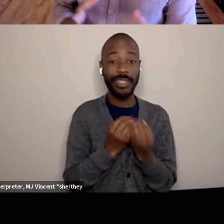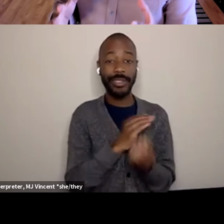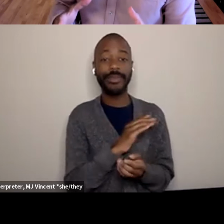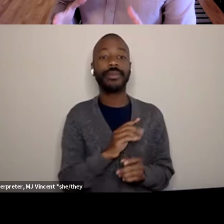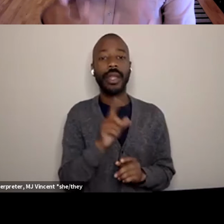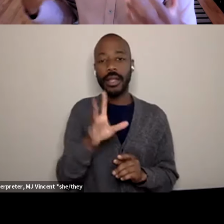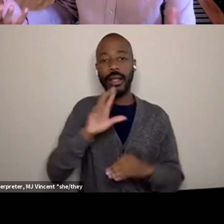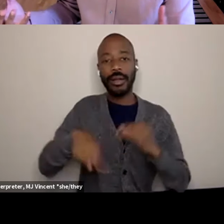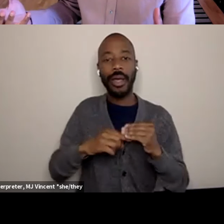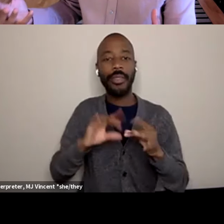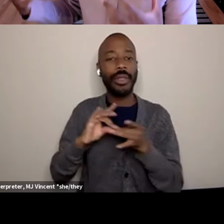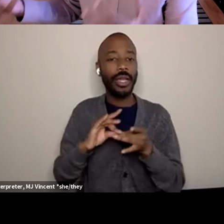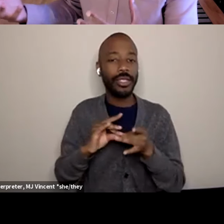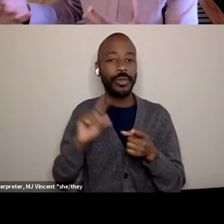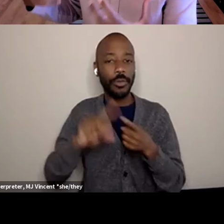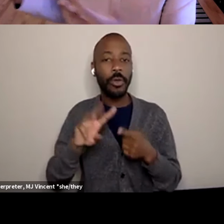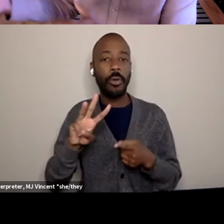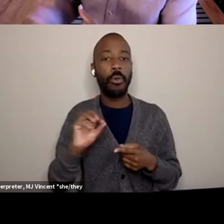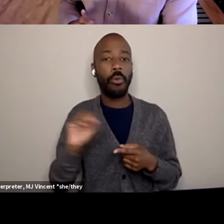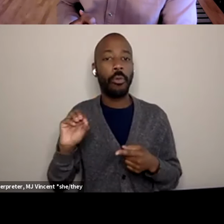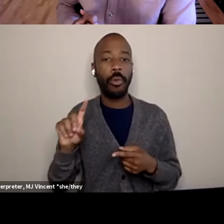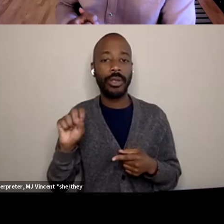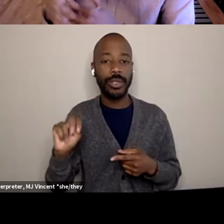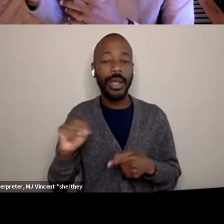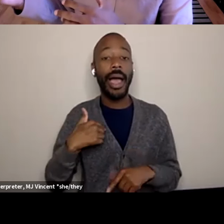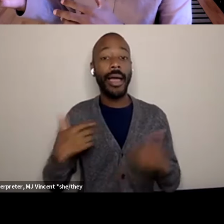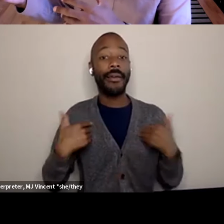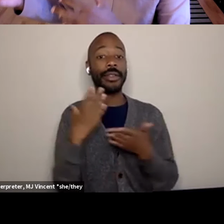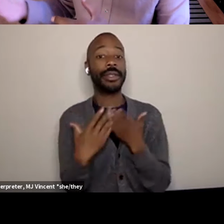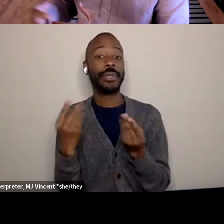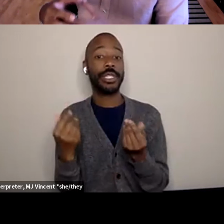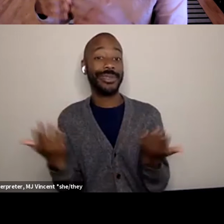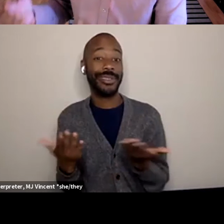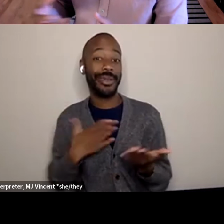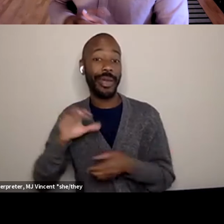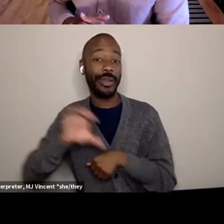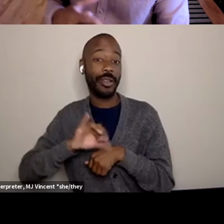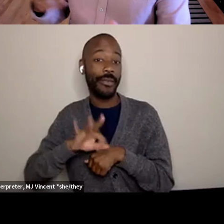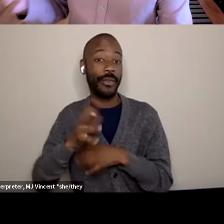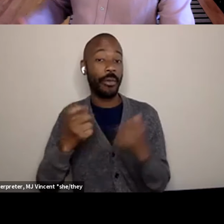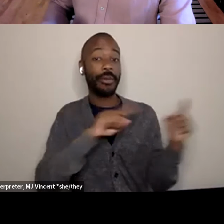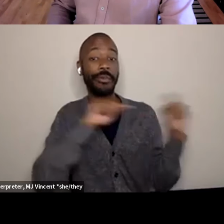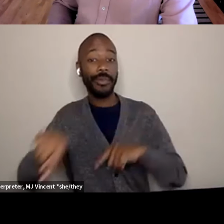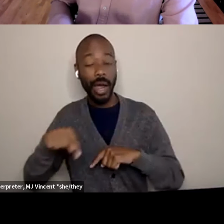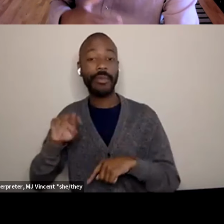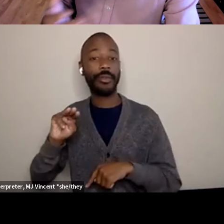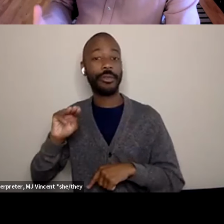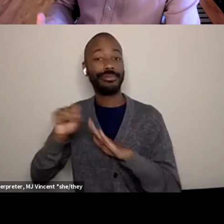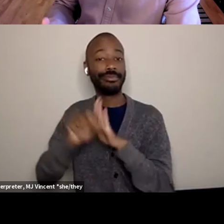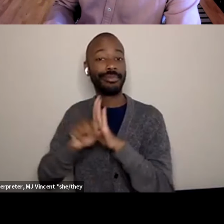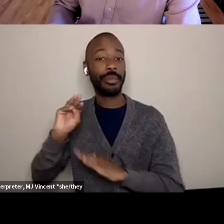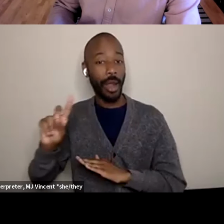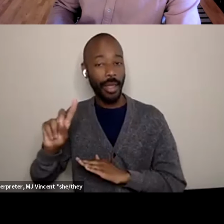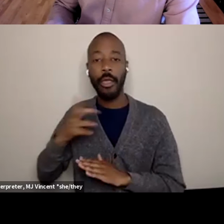Woodson. And, you know, she said, you know, I have some of these materials at my church if you want to come out here to Maryland and take a look at them. So, you know, I went there and I'm